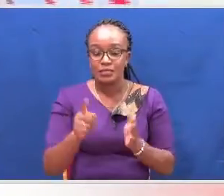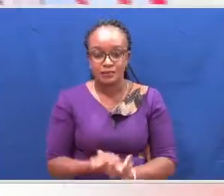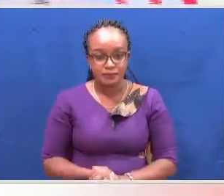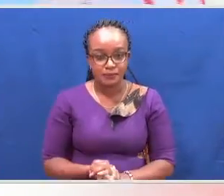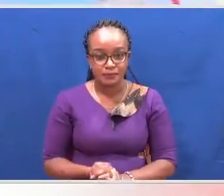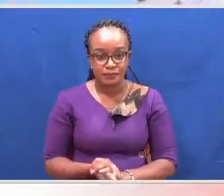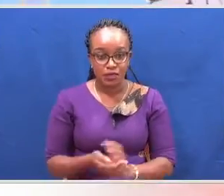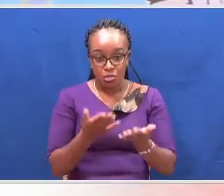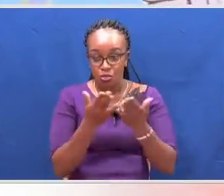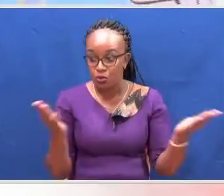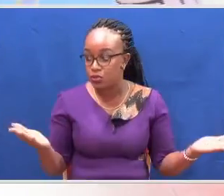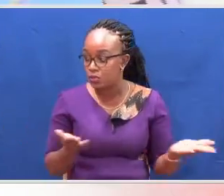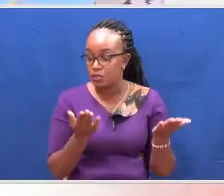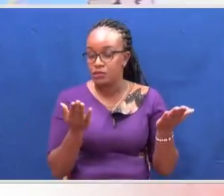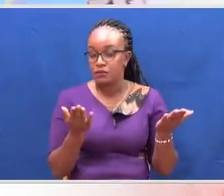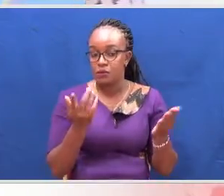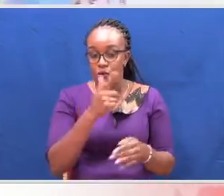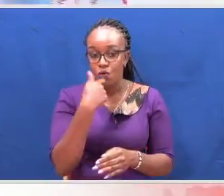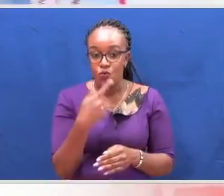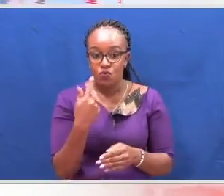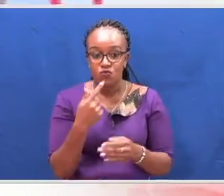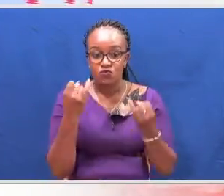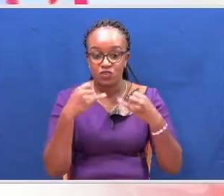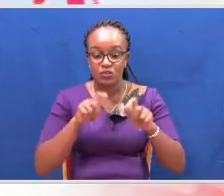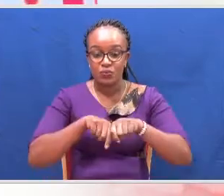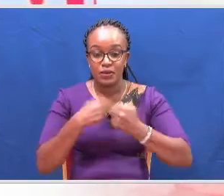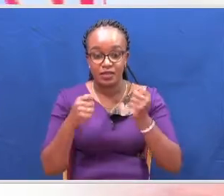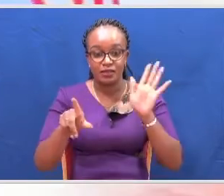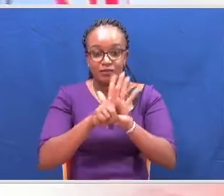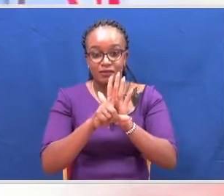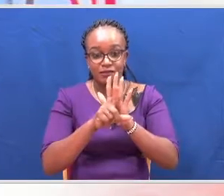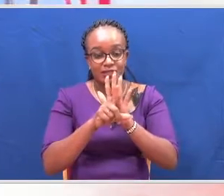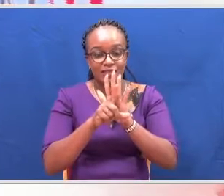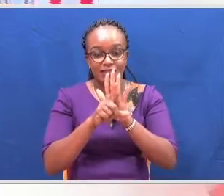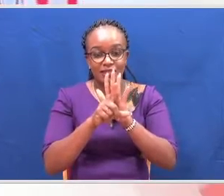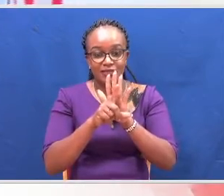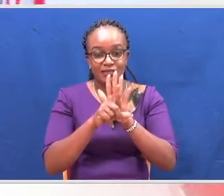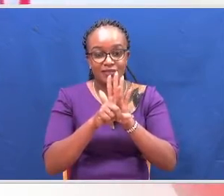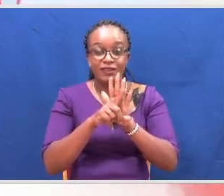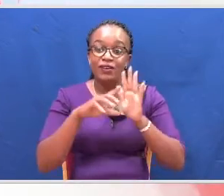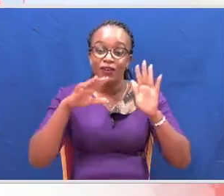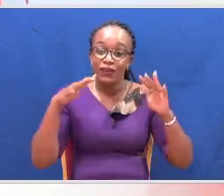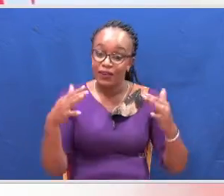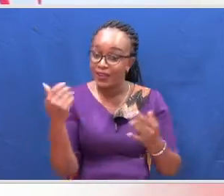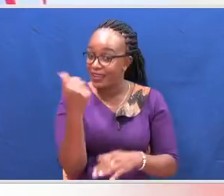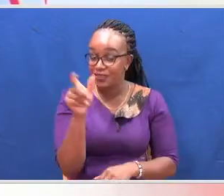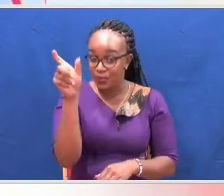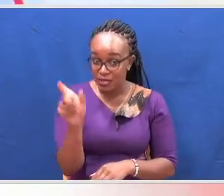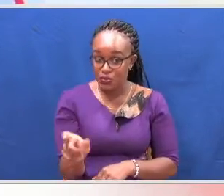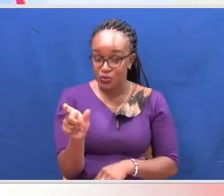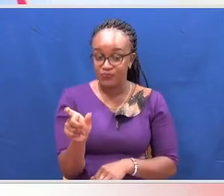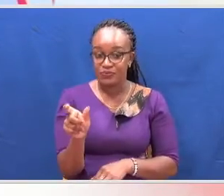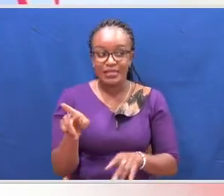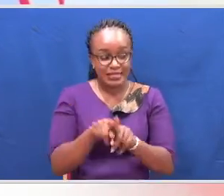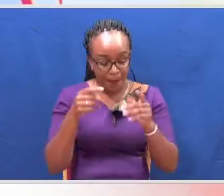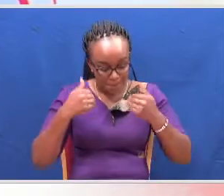ambaye atadhubutu kuvunja hiyo sheria, awe ni nani ama ni nani, ndio nasema mpaka